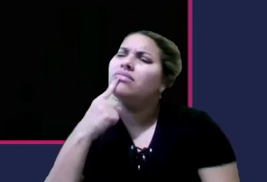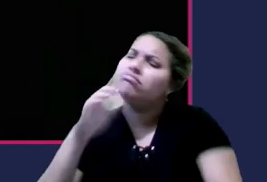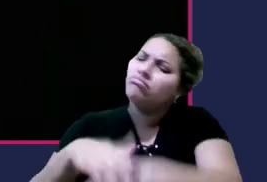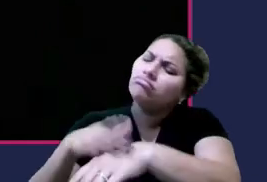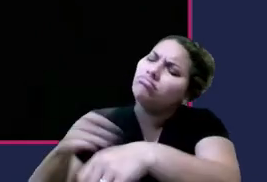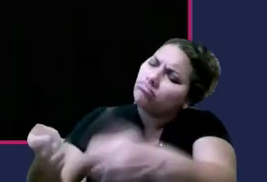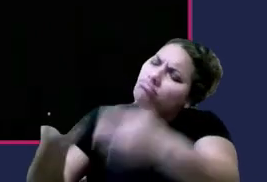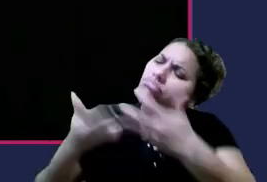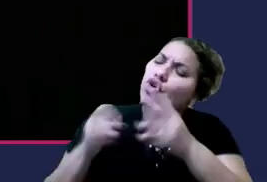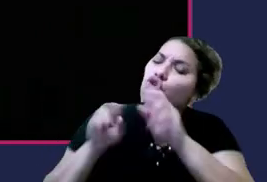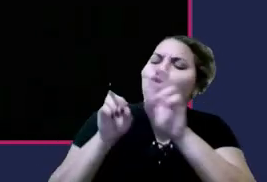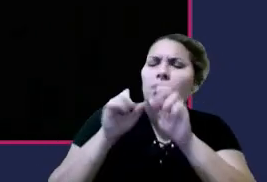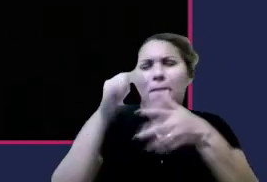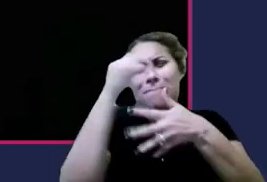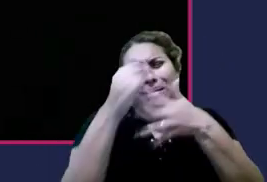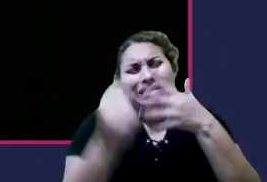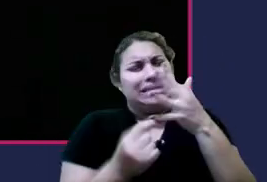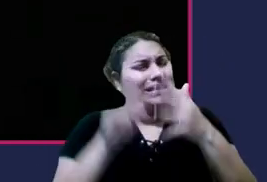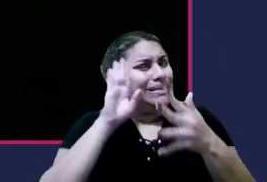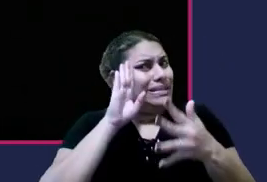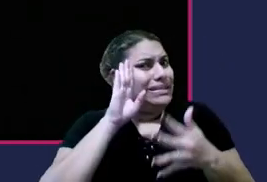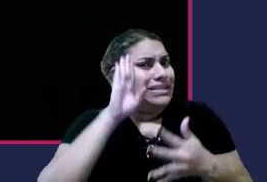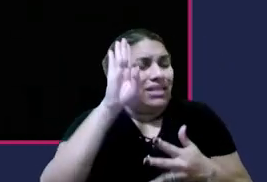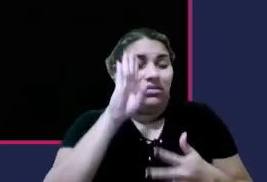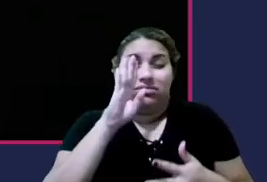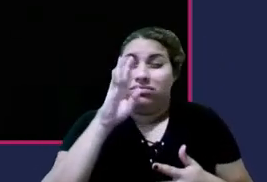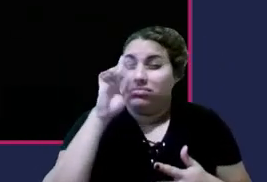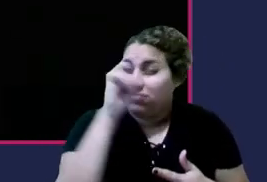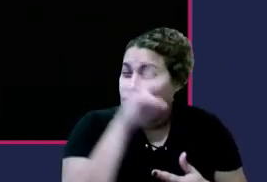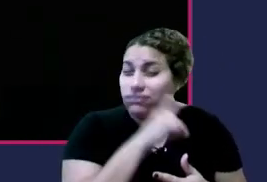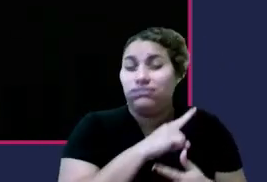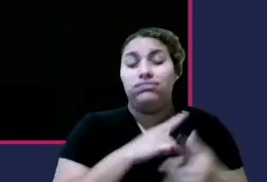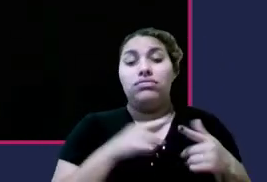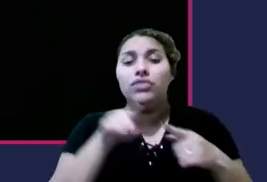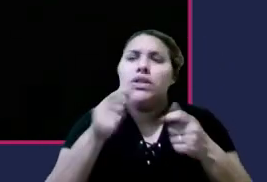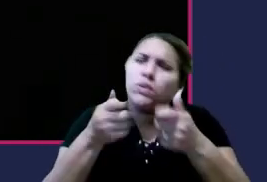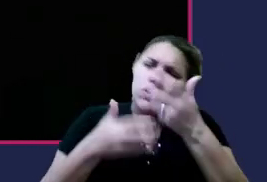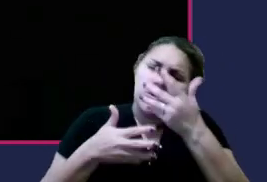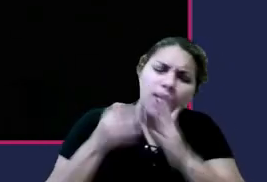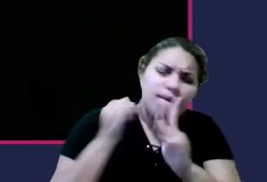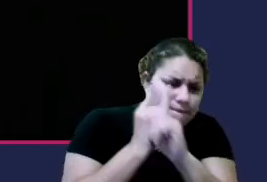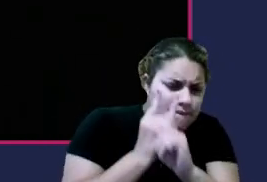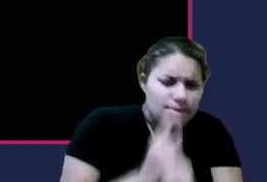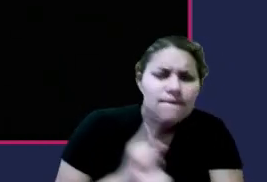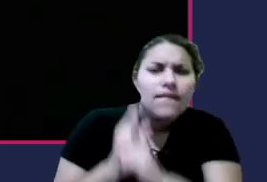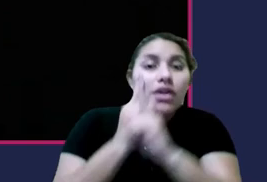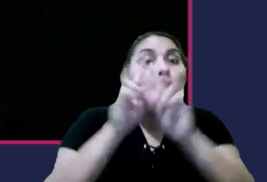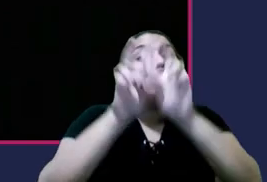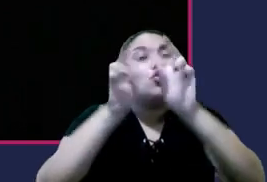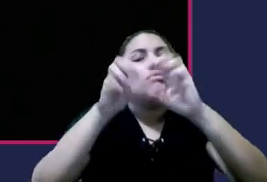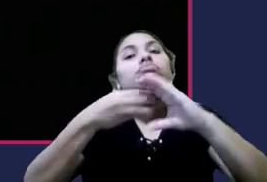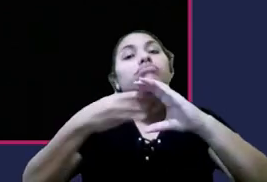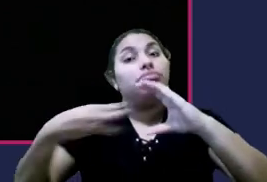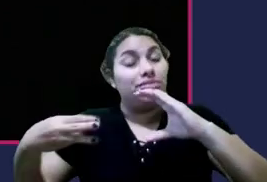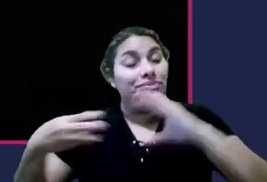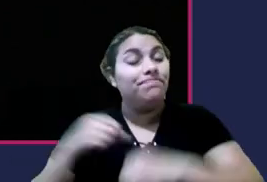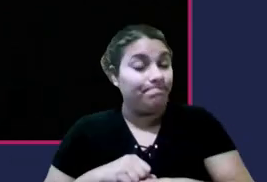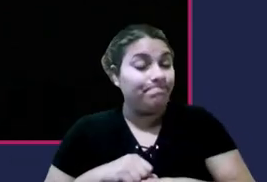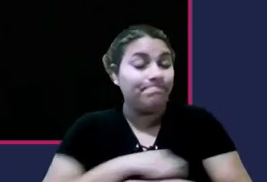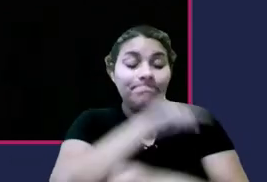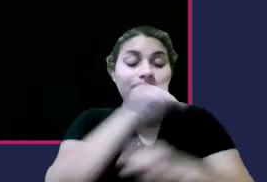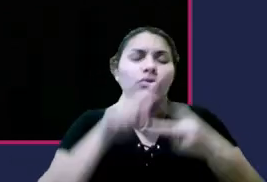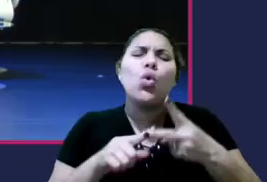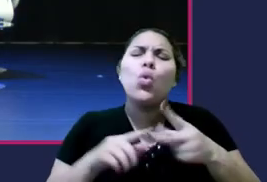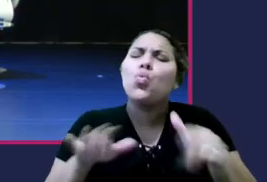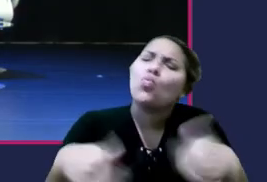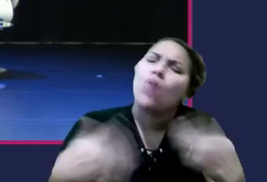public policy and sustainability sector. What are some critical points that you still identify when we talk about rare